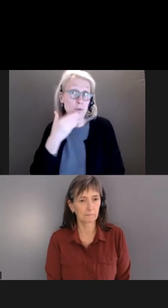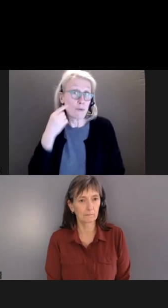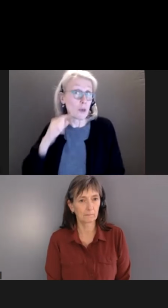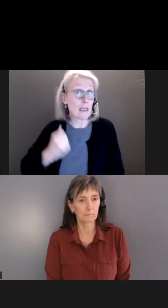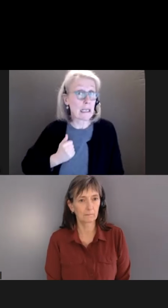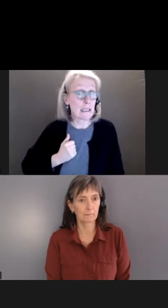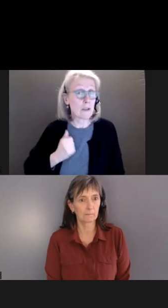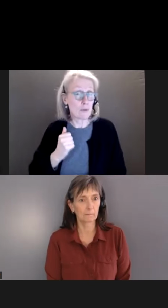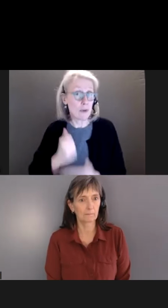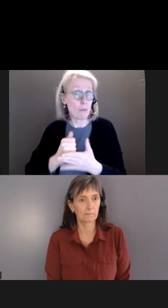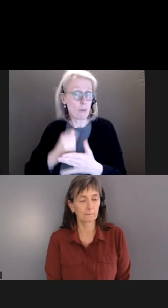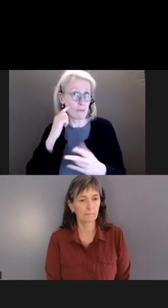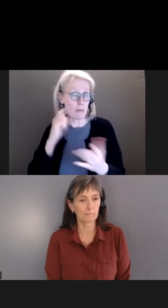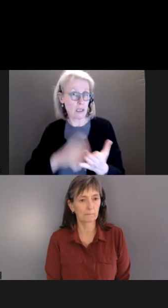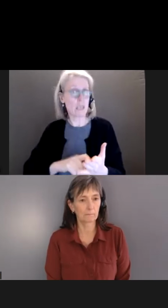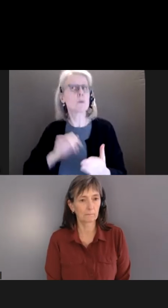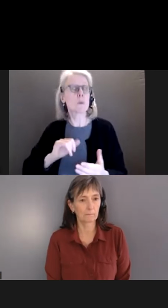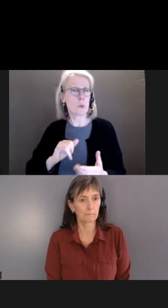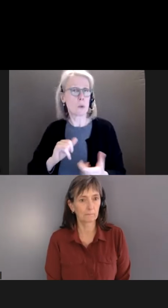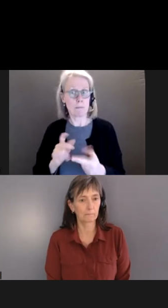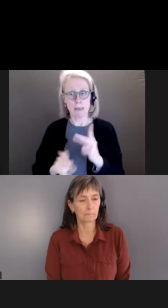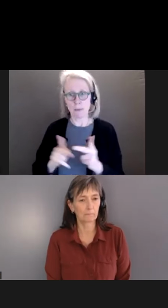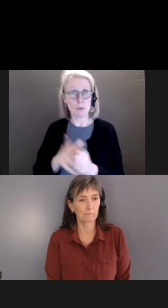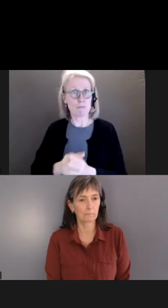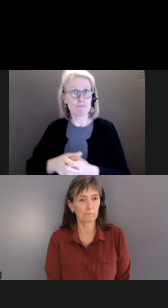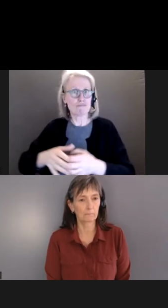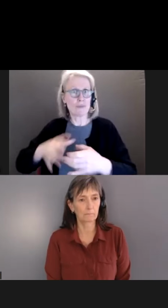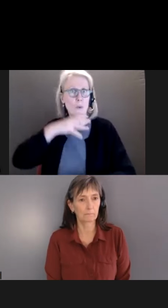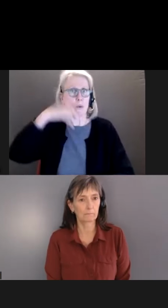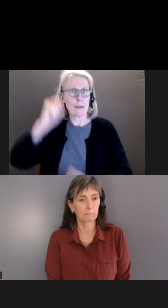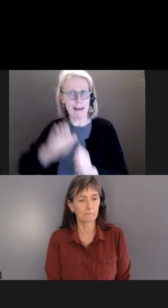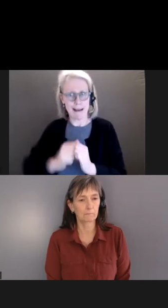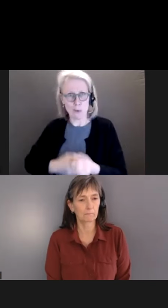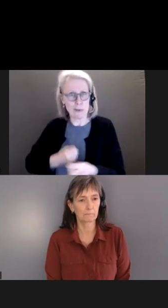of capacity it is facing as its population continues to age.